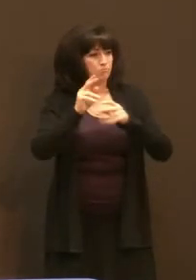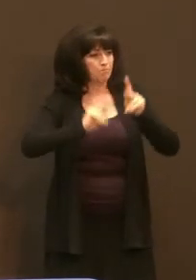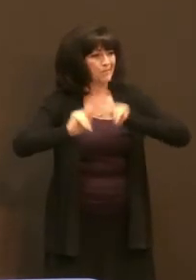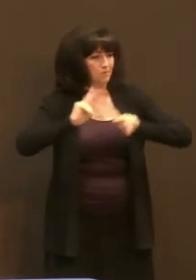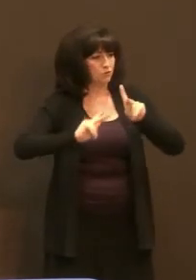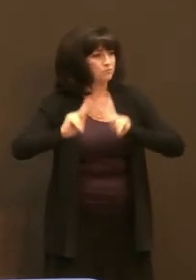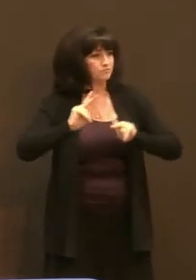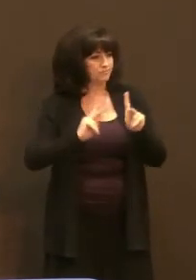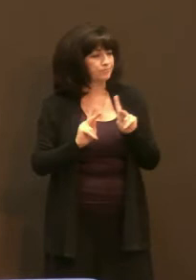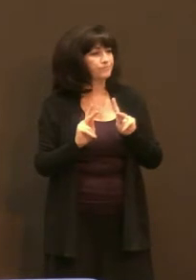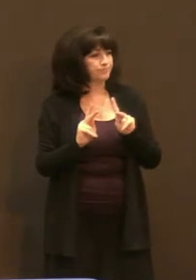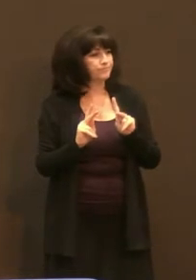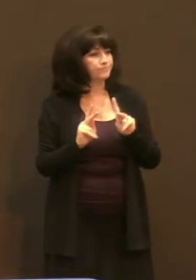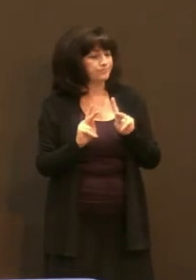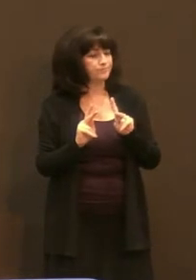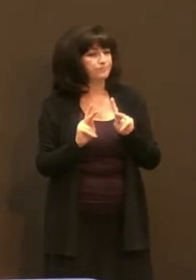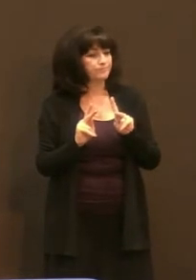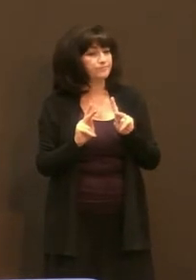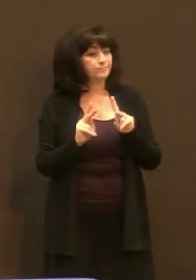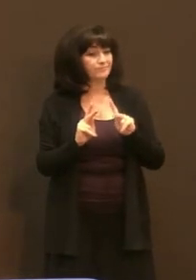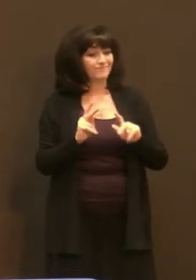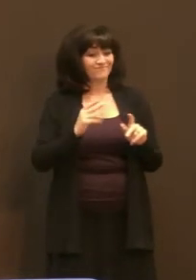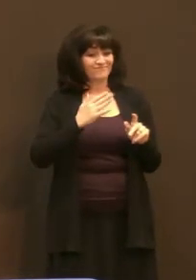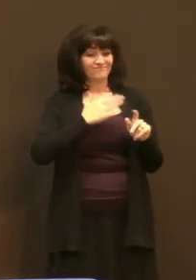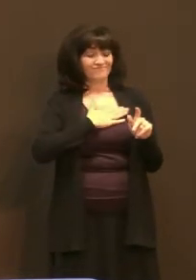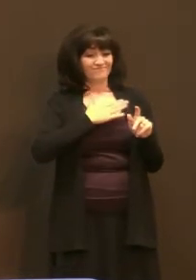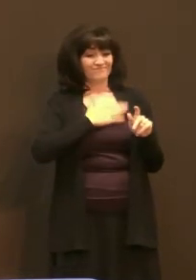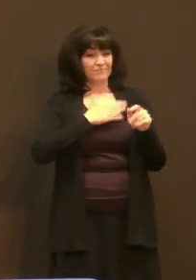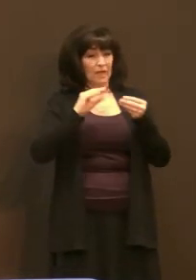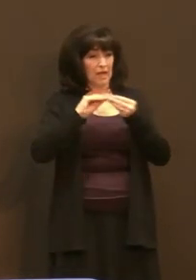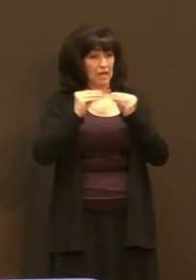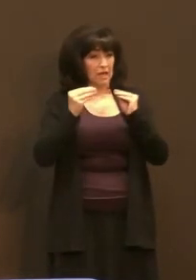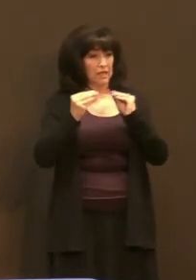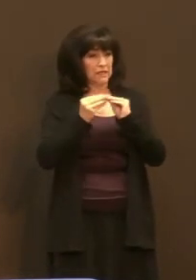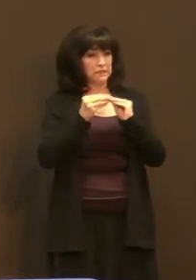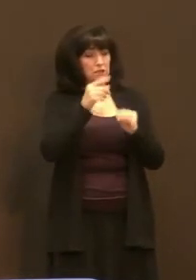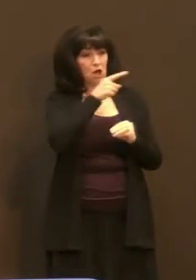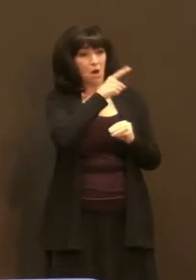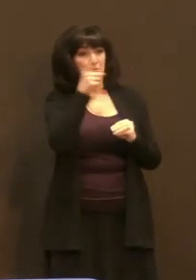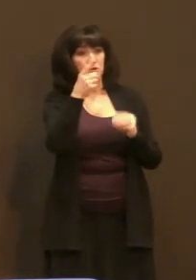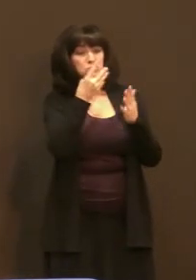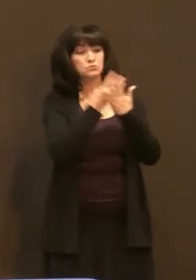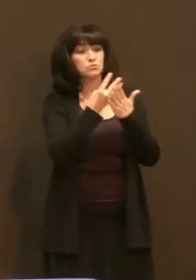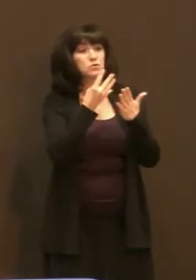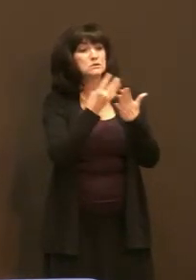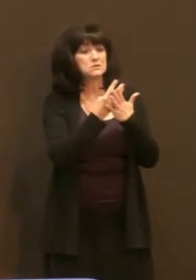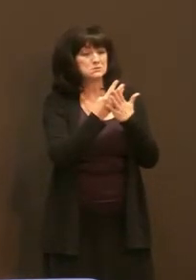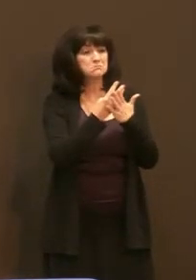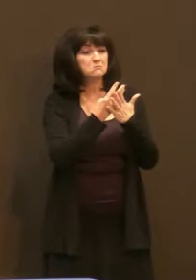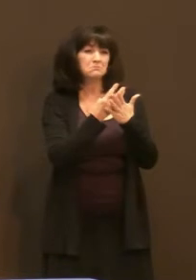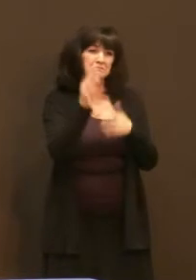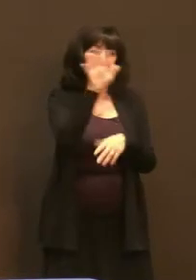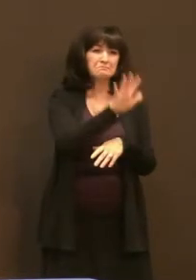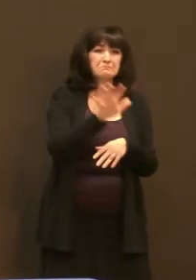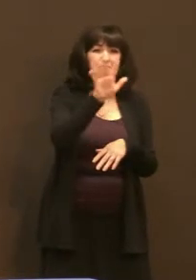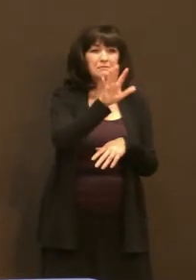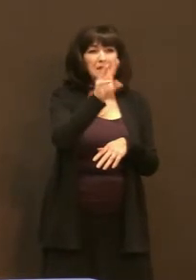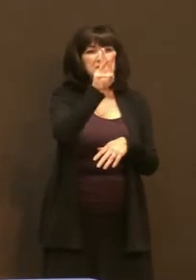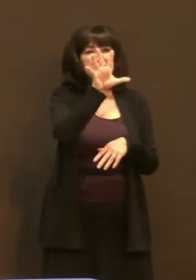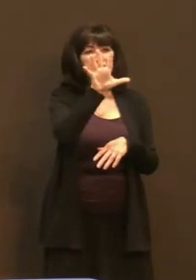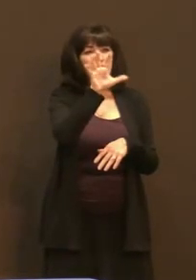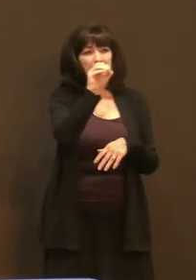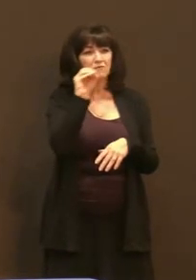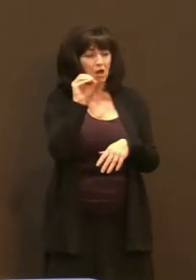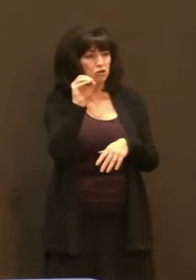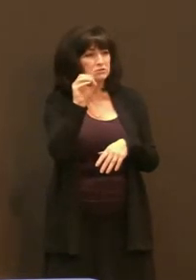is so below our capacity in the prisons right now, we have a capacity around 6,500 or thereabouts,